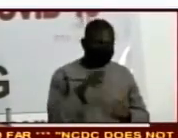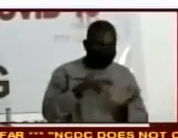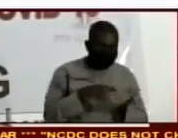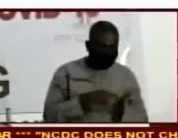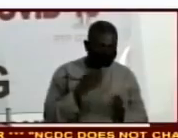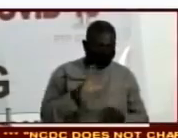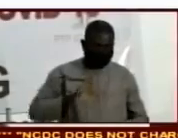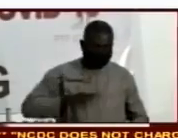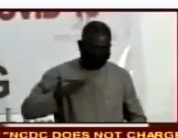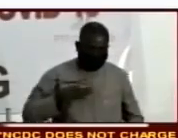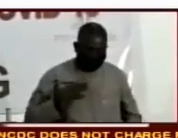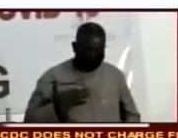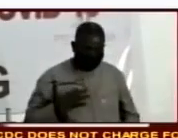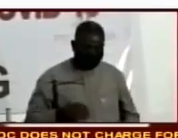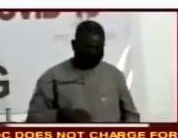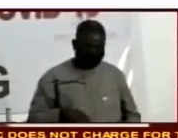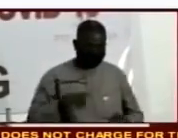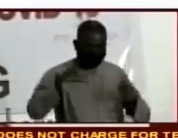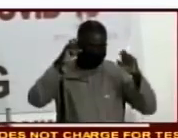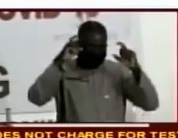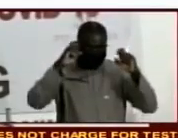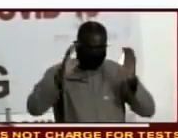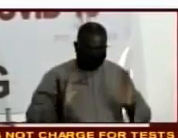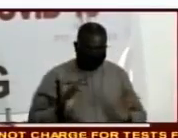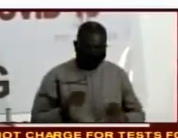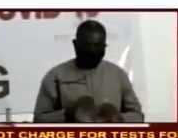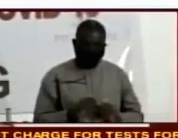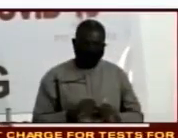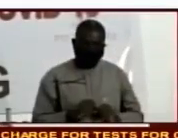fashion, photography,